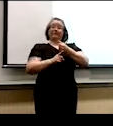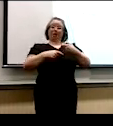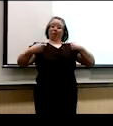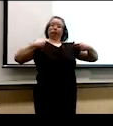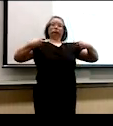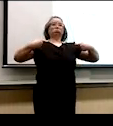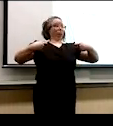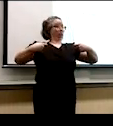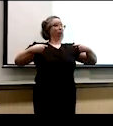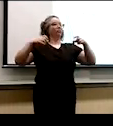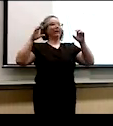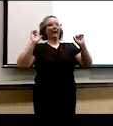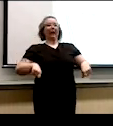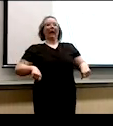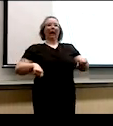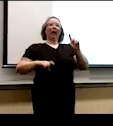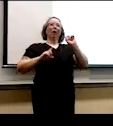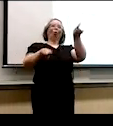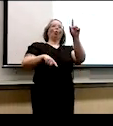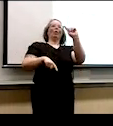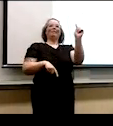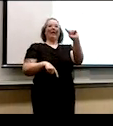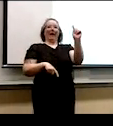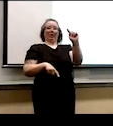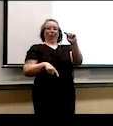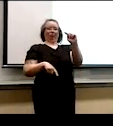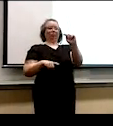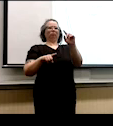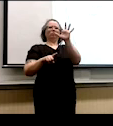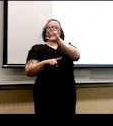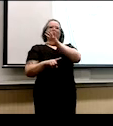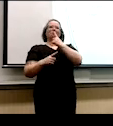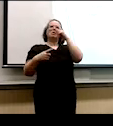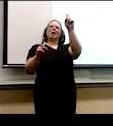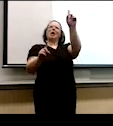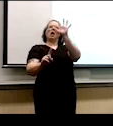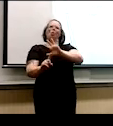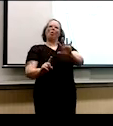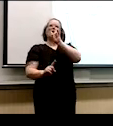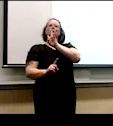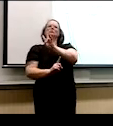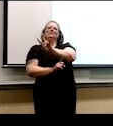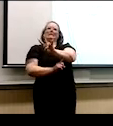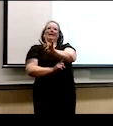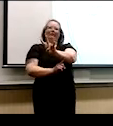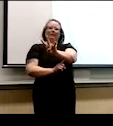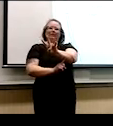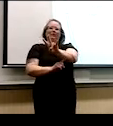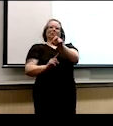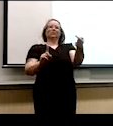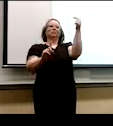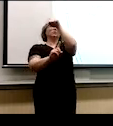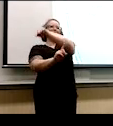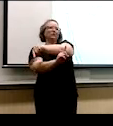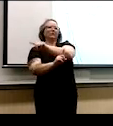achievement of continence by age 7. She walked at age 3. She was